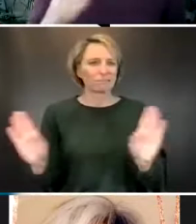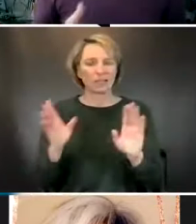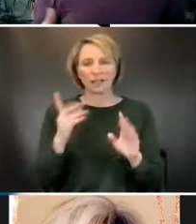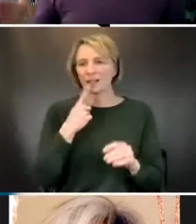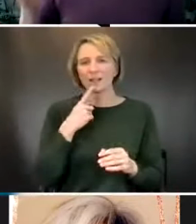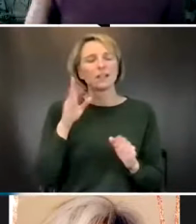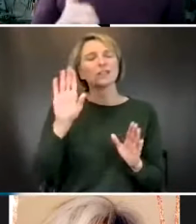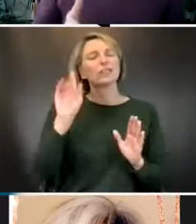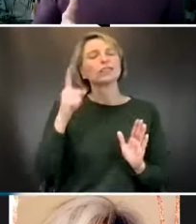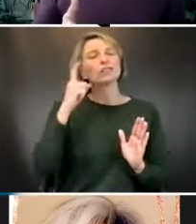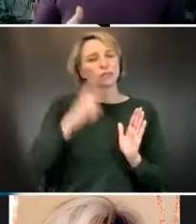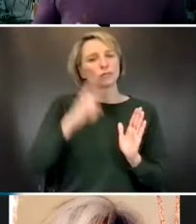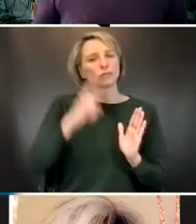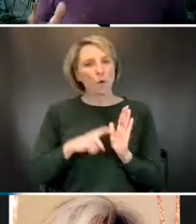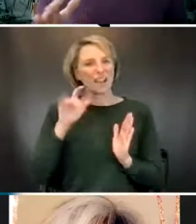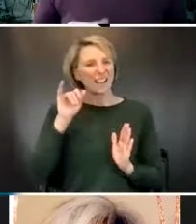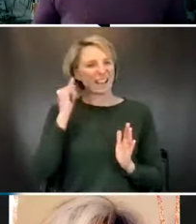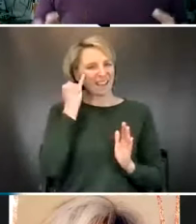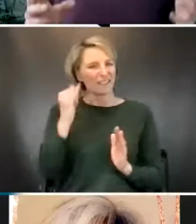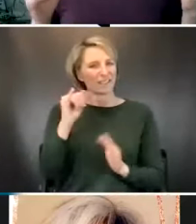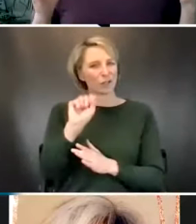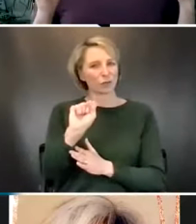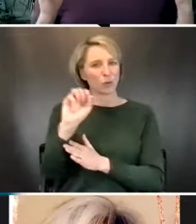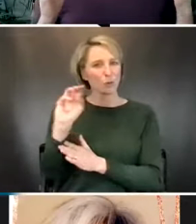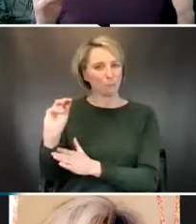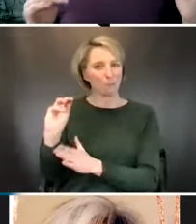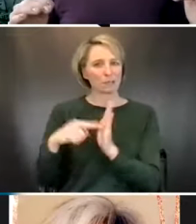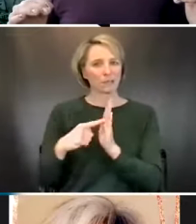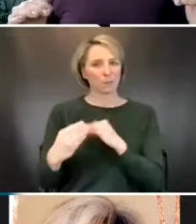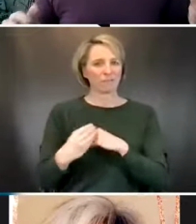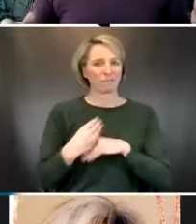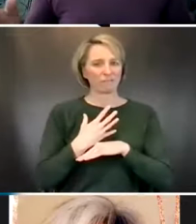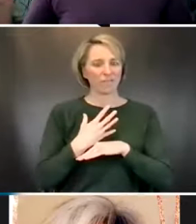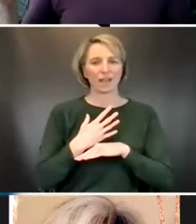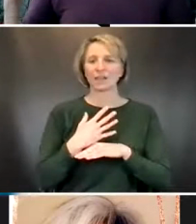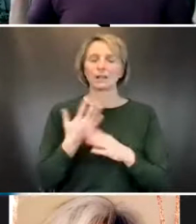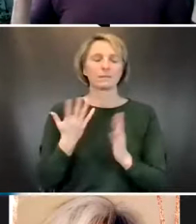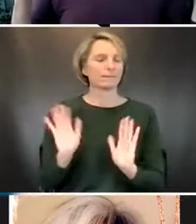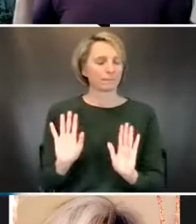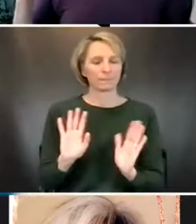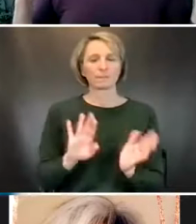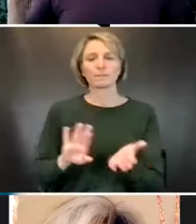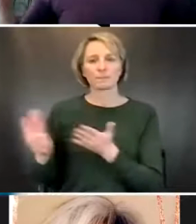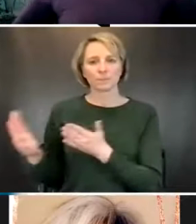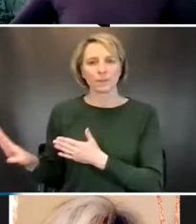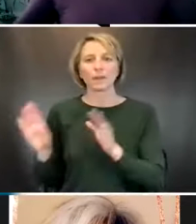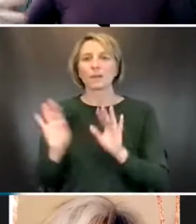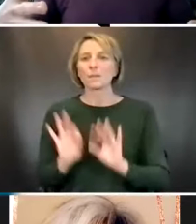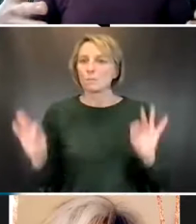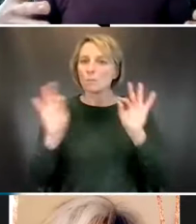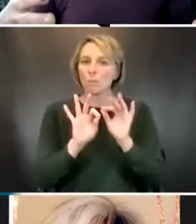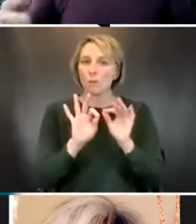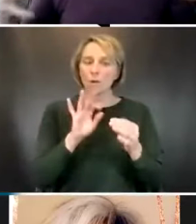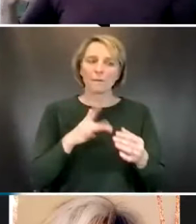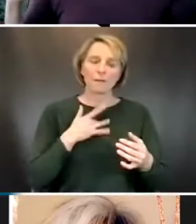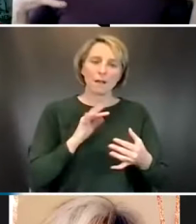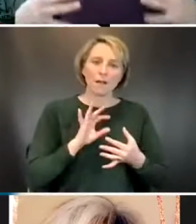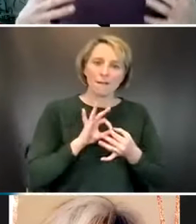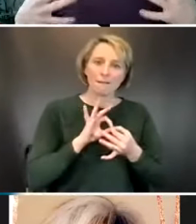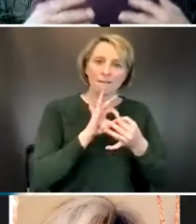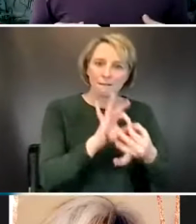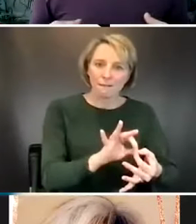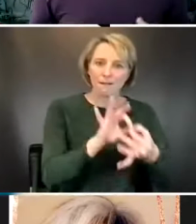just notice how that affects you, and connecting though, and feeling a part of something